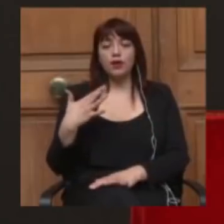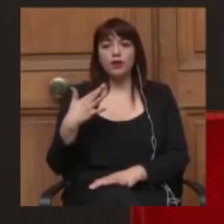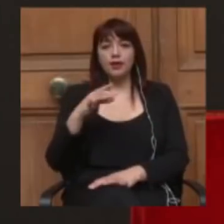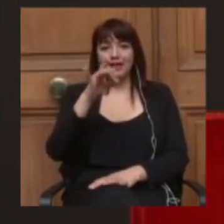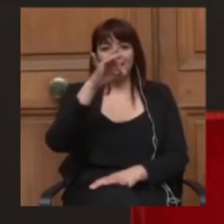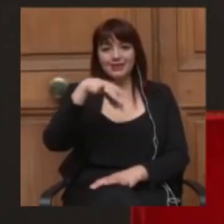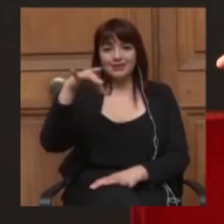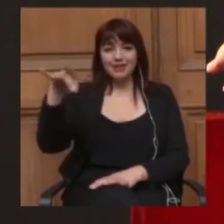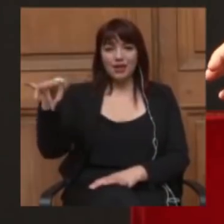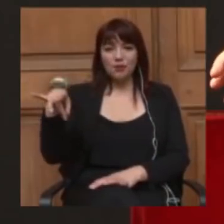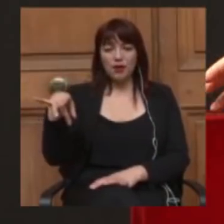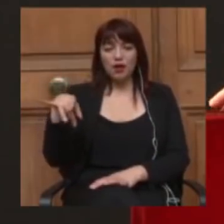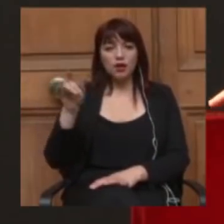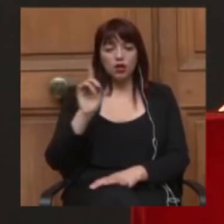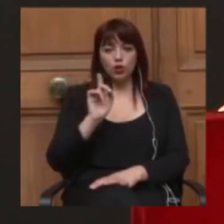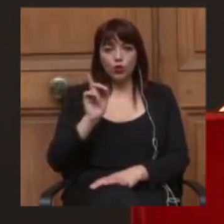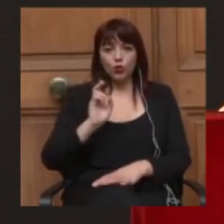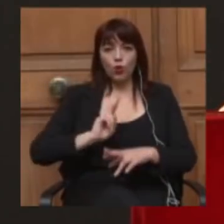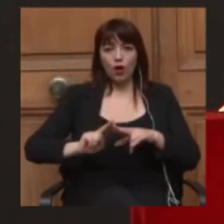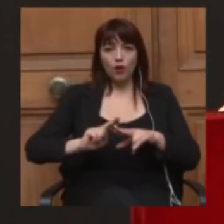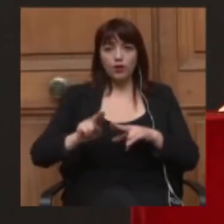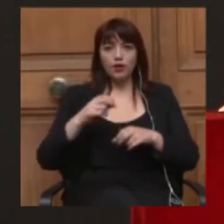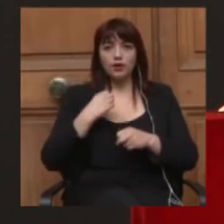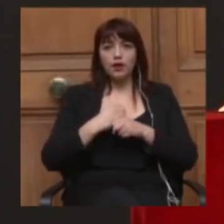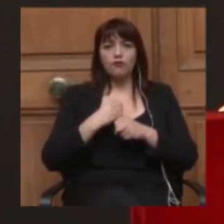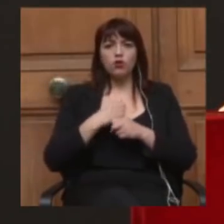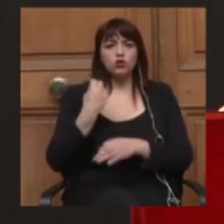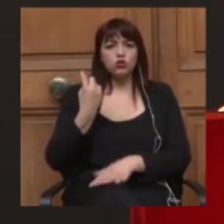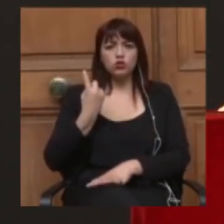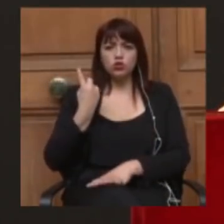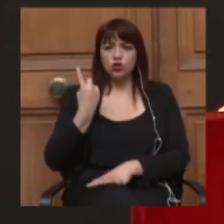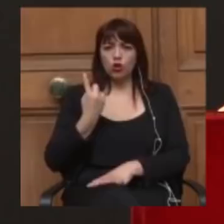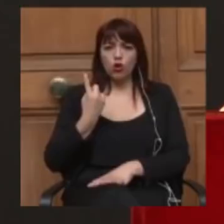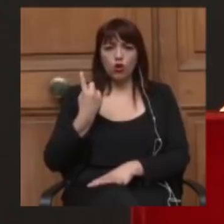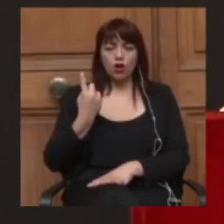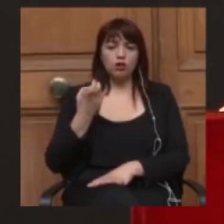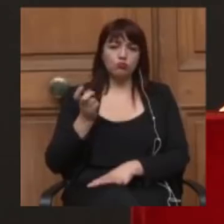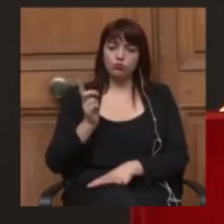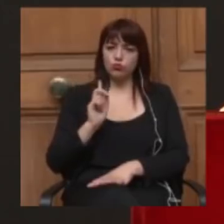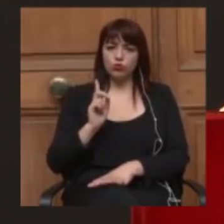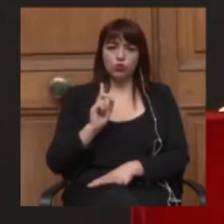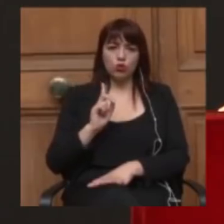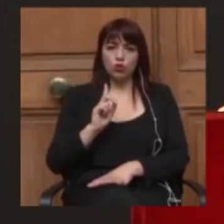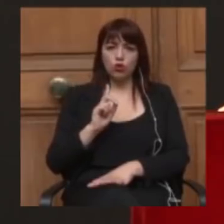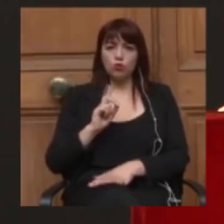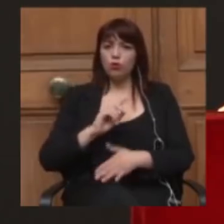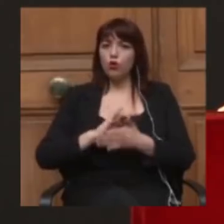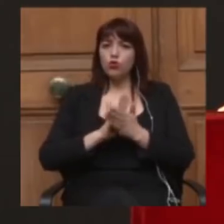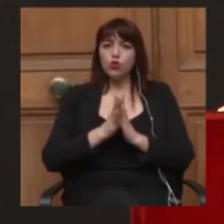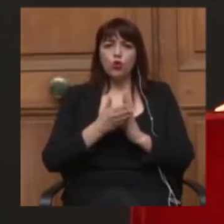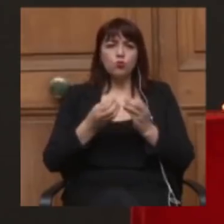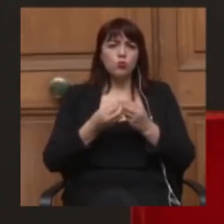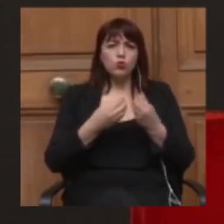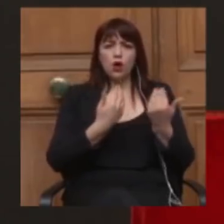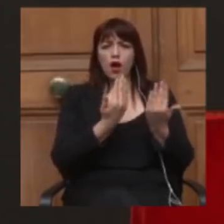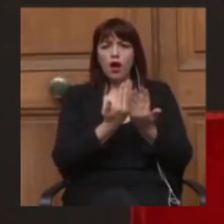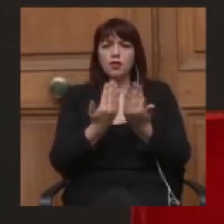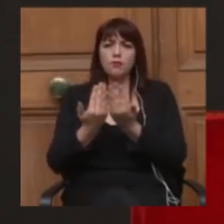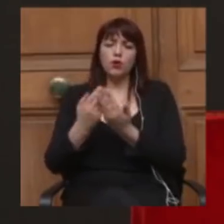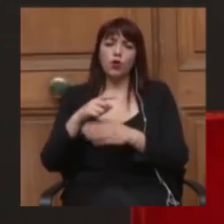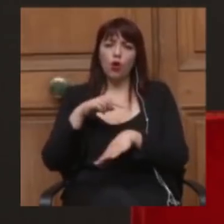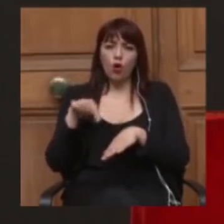that work alone. Of course, like many scholars, I spend hours alone